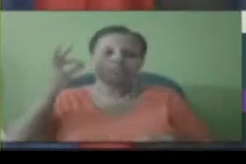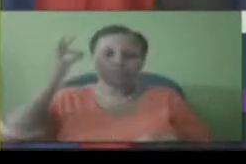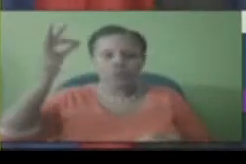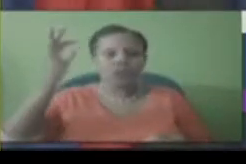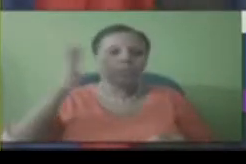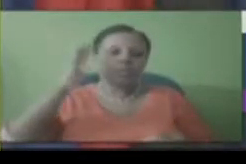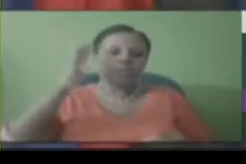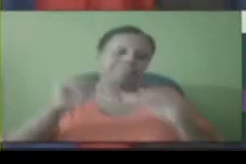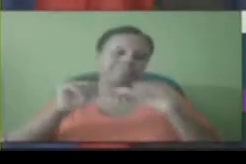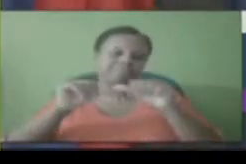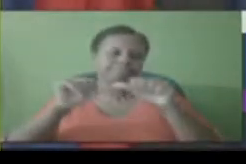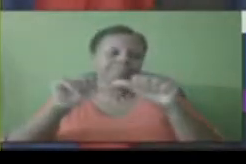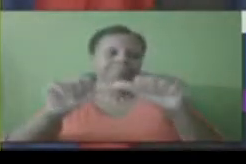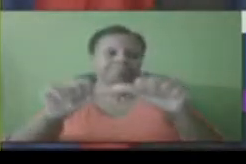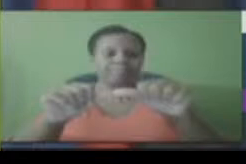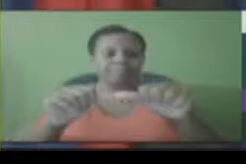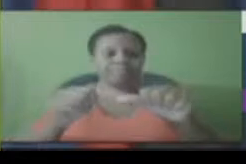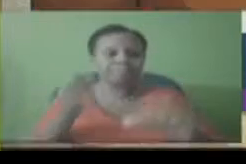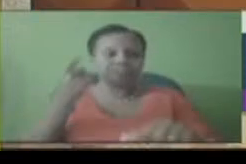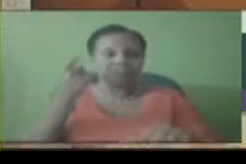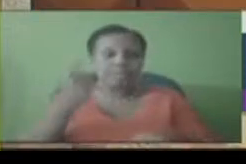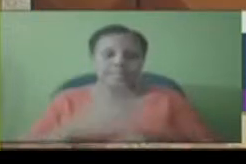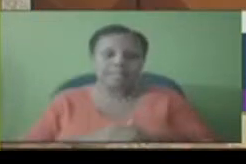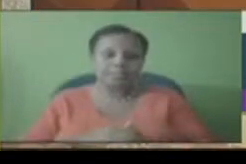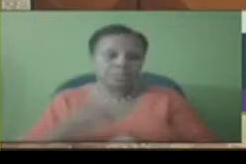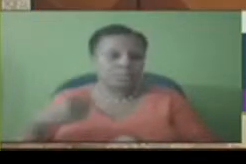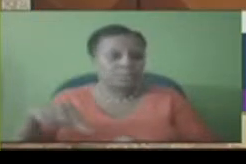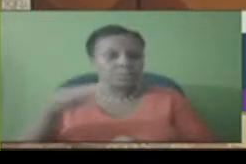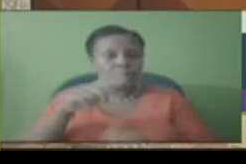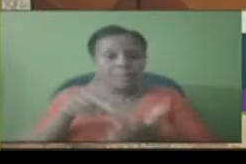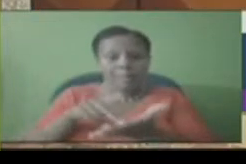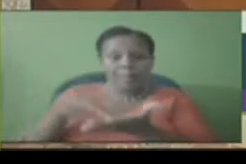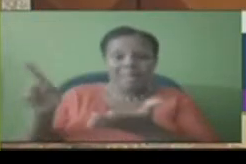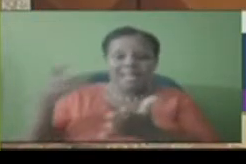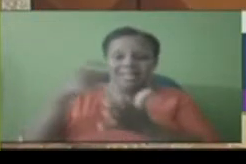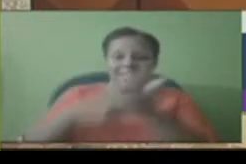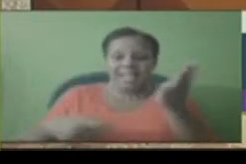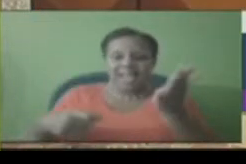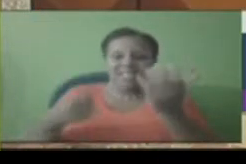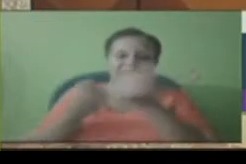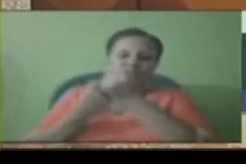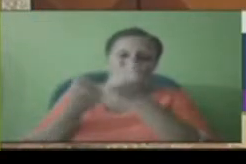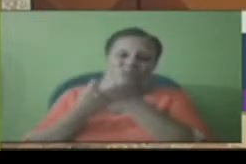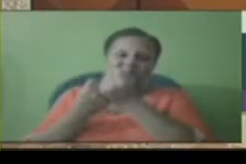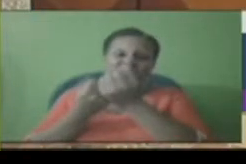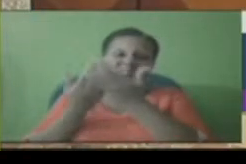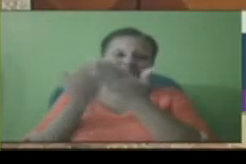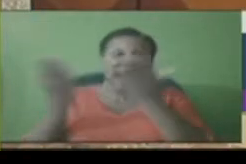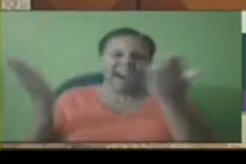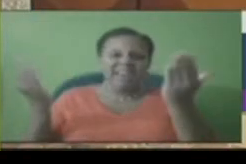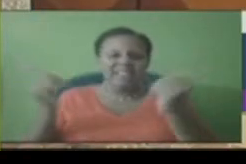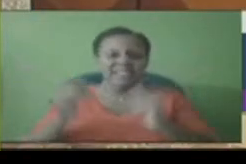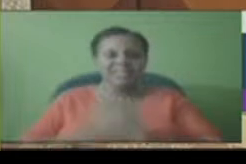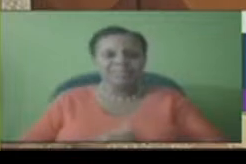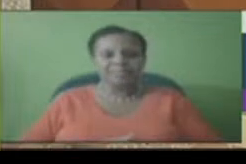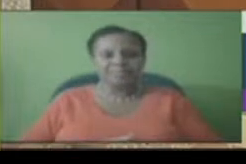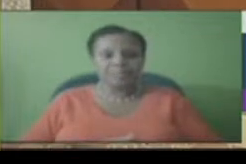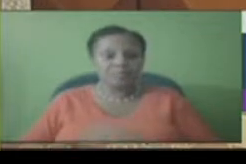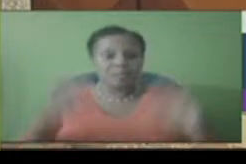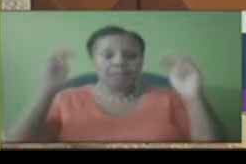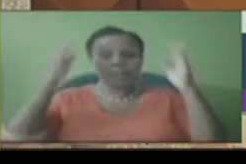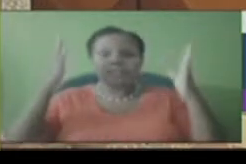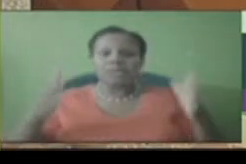exposure. Prime Minister, if I may, so the number of vials stolen from St. James was 25. And the